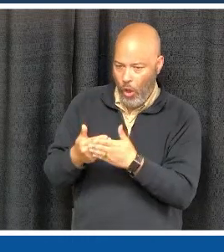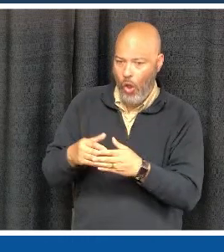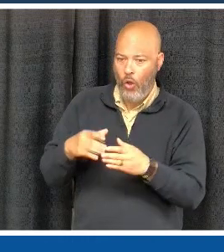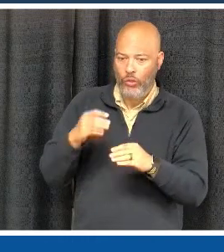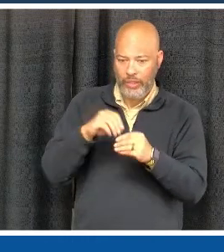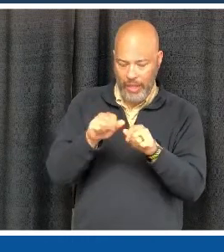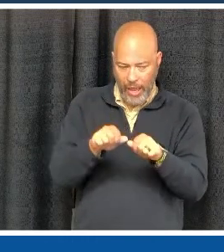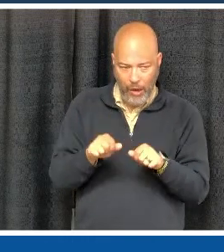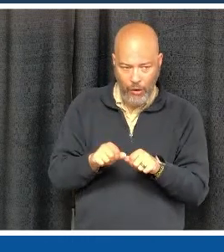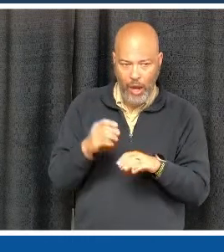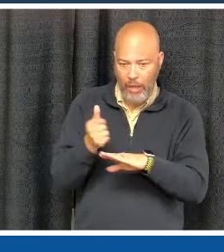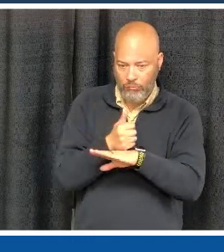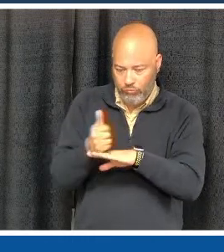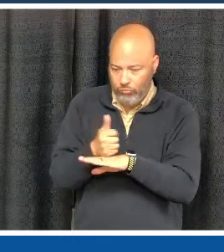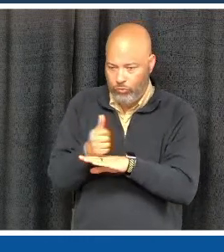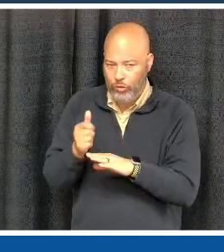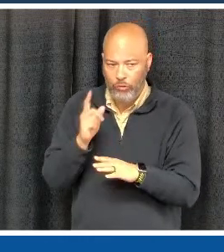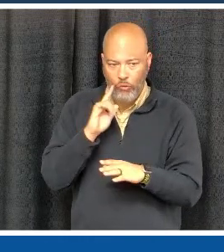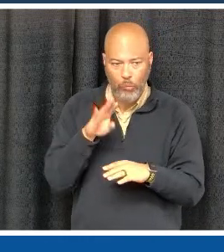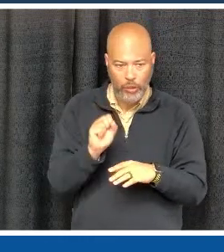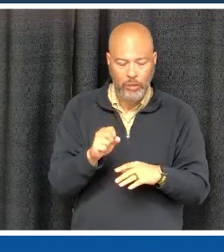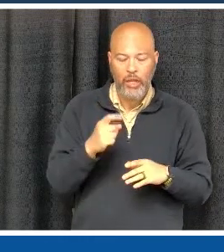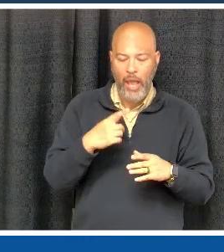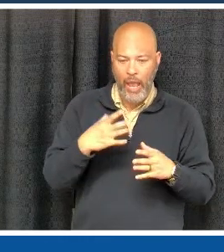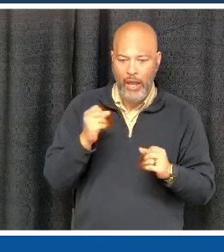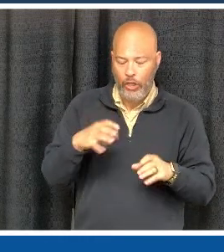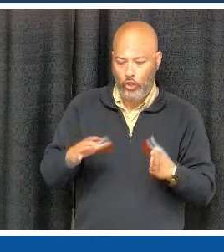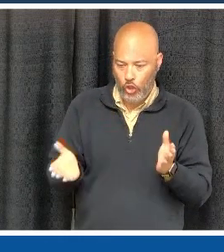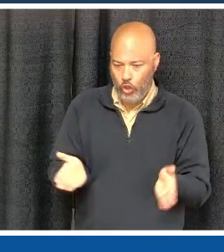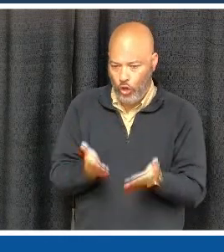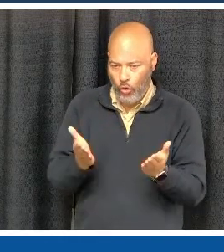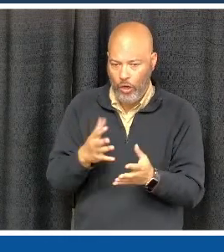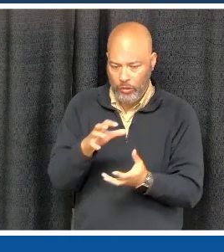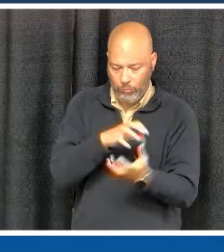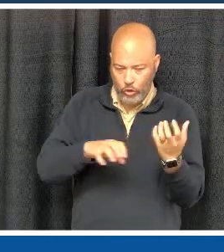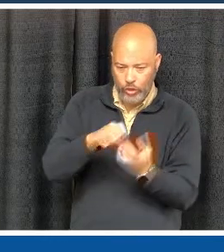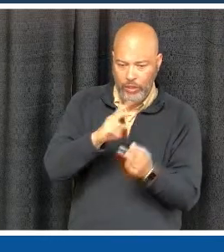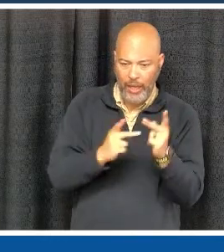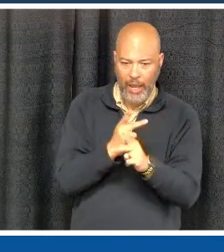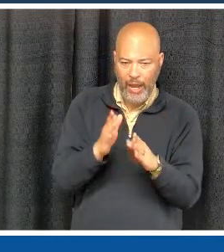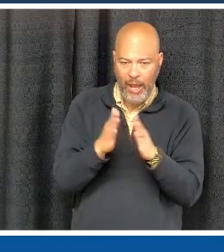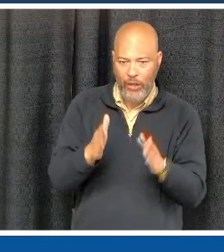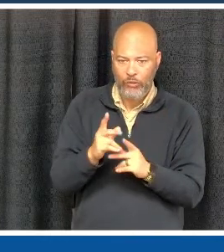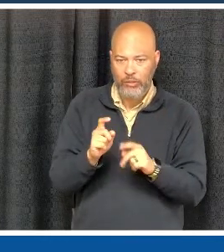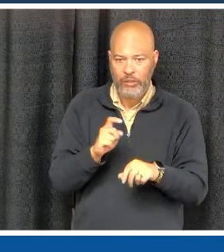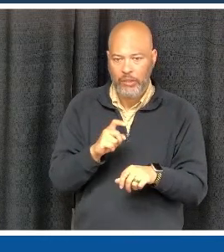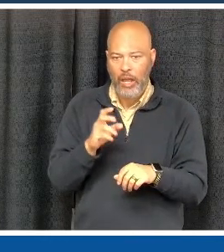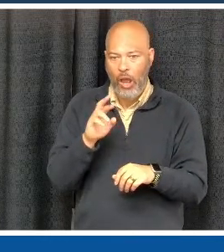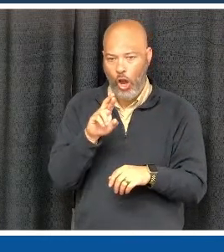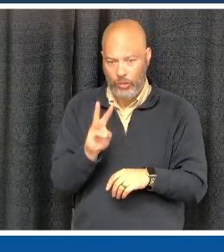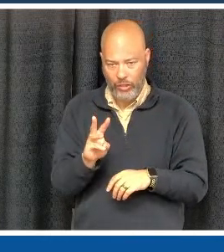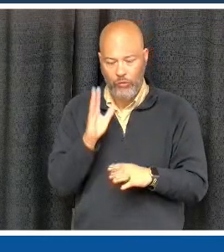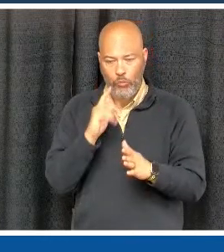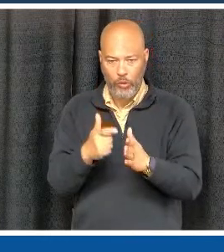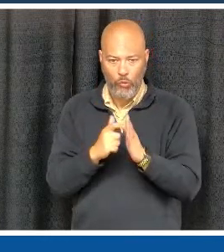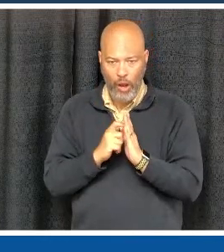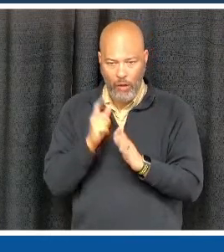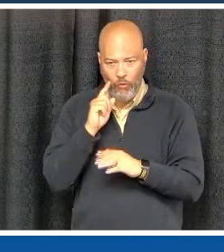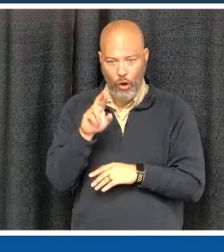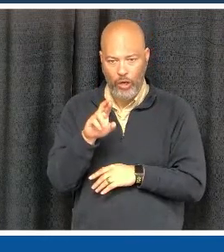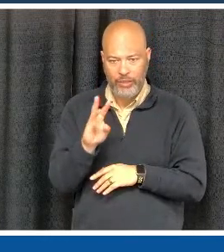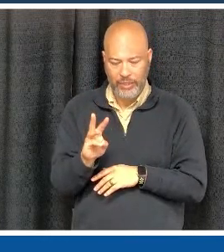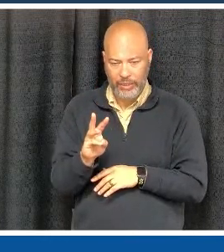area, and the adopted land use plan indicates it's encouraged to maintain a desirable mix of housing types. R6 will be required per